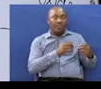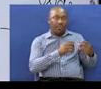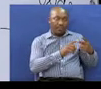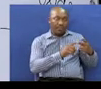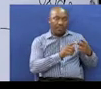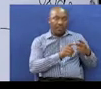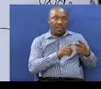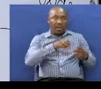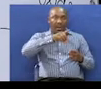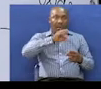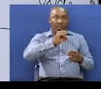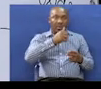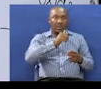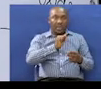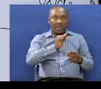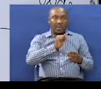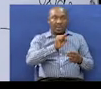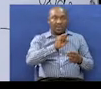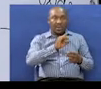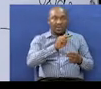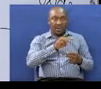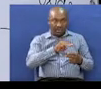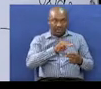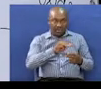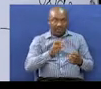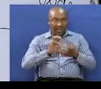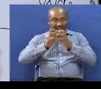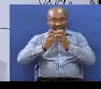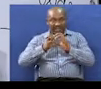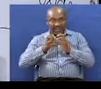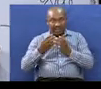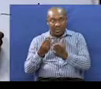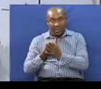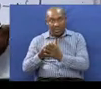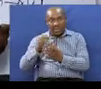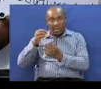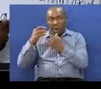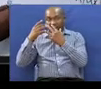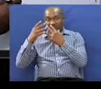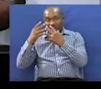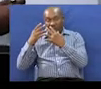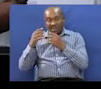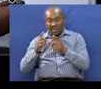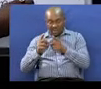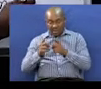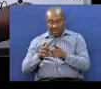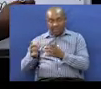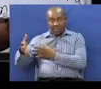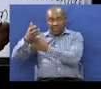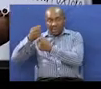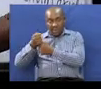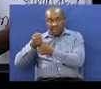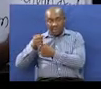Potassium reacts with oxygen. Potassium react with the oxygen gas and then